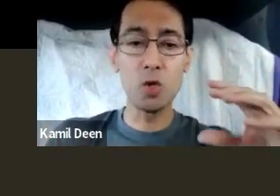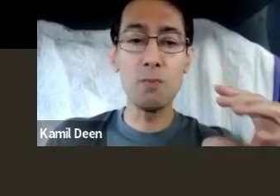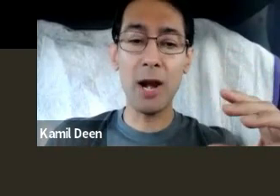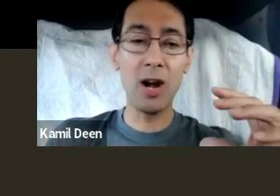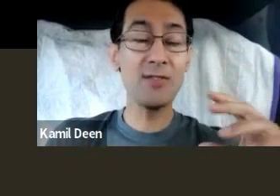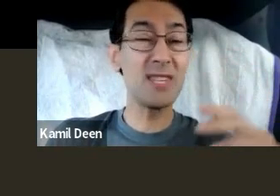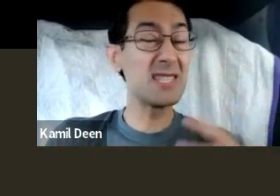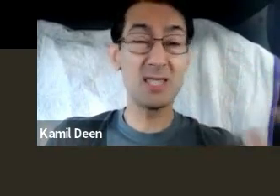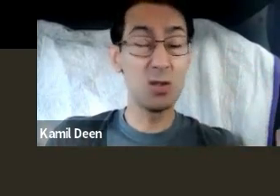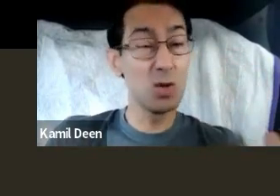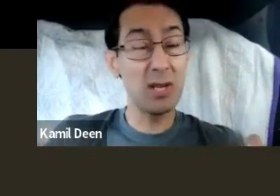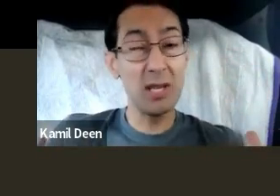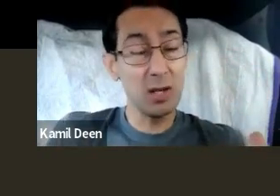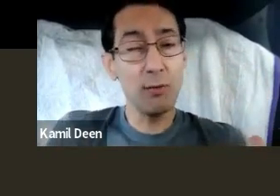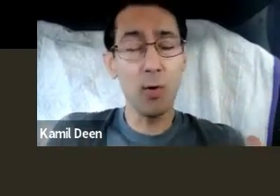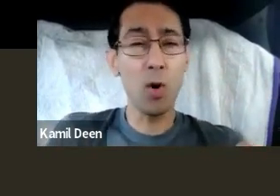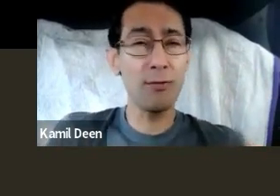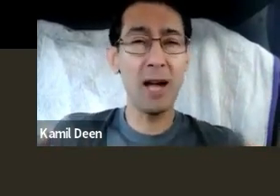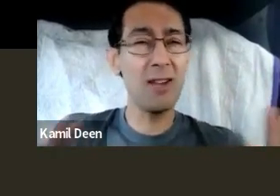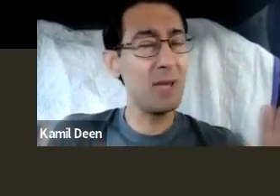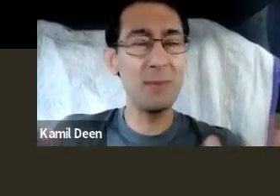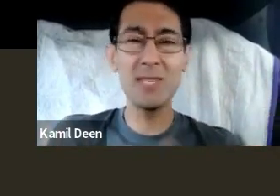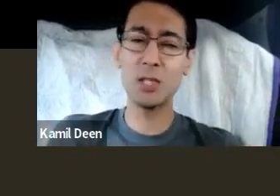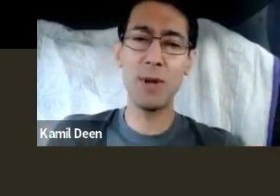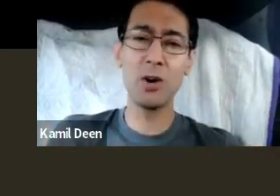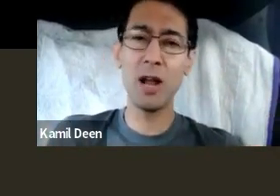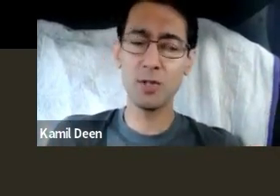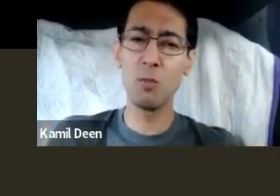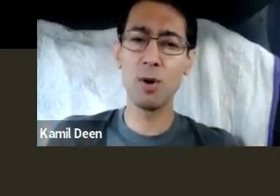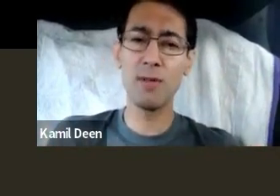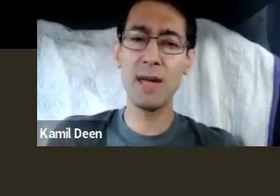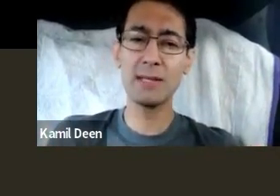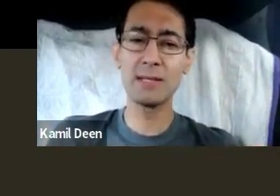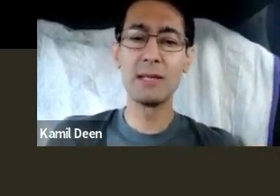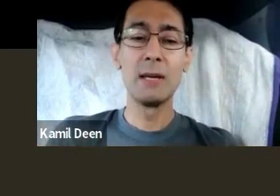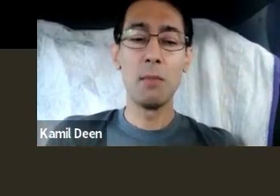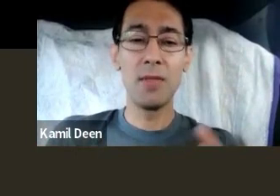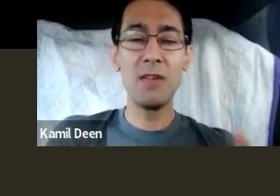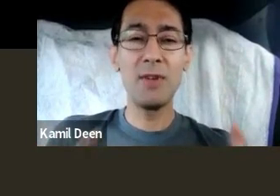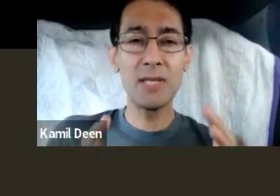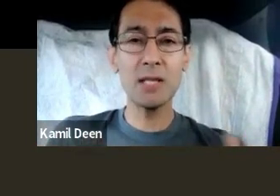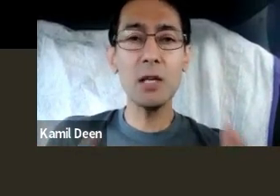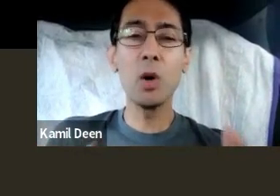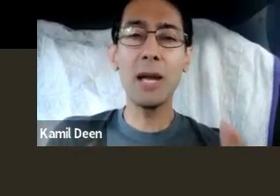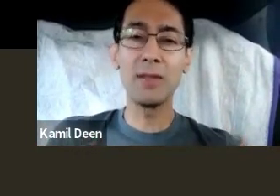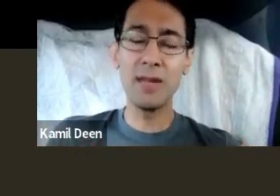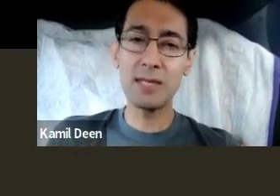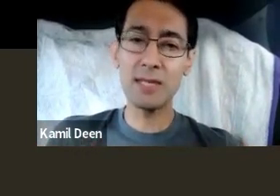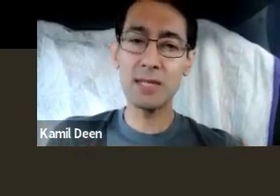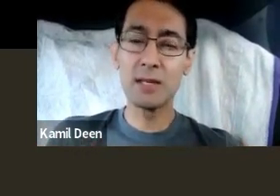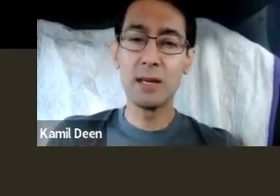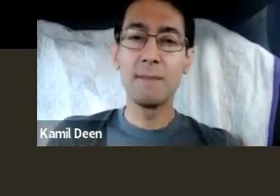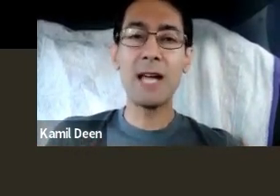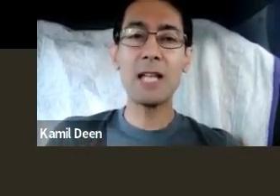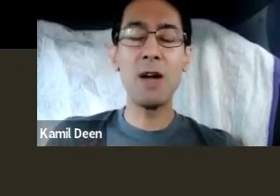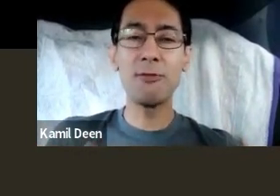organized into paragraphs. It's usually, 4 or 5, maybe 6 paragraphs, no more than that. But if it doesn't look like